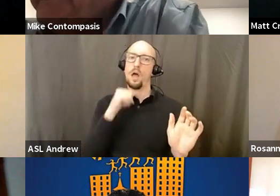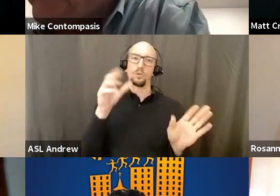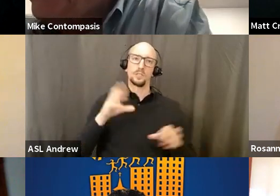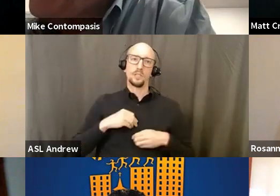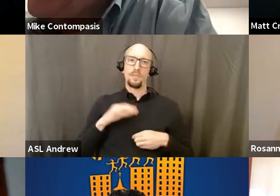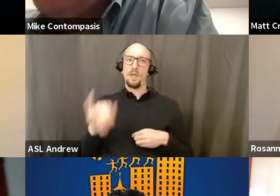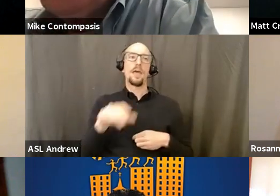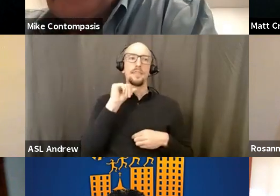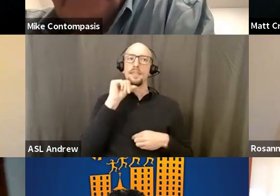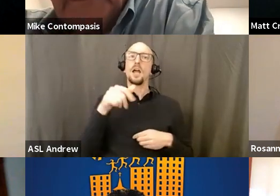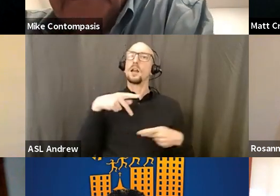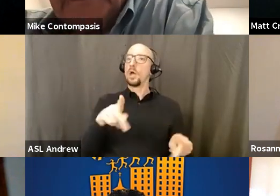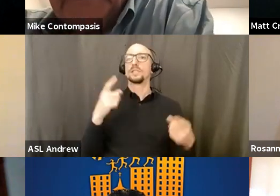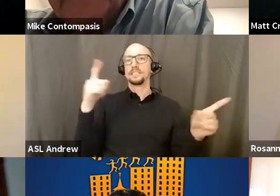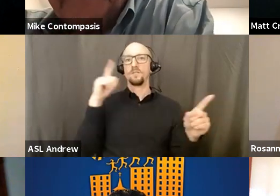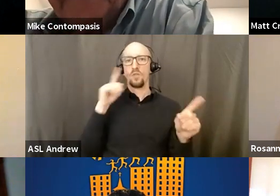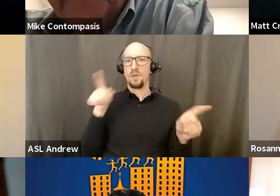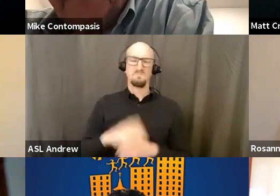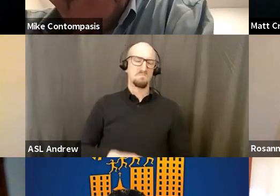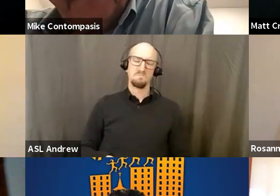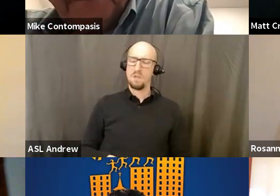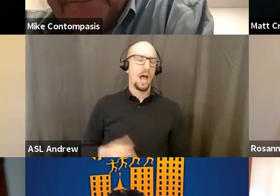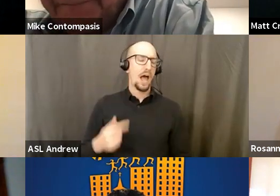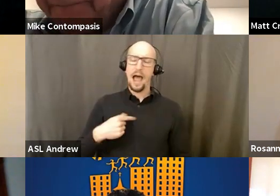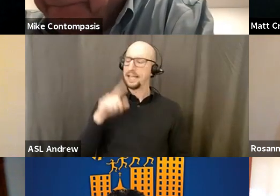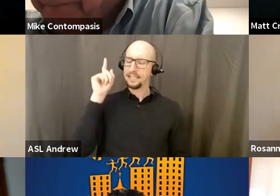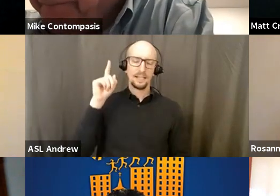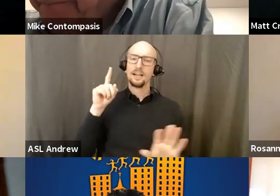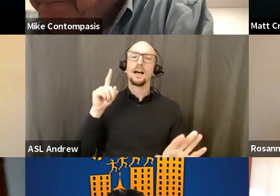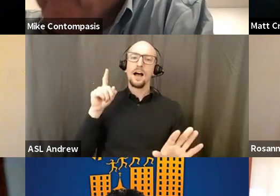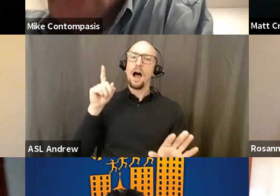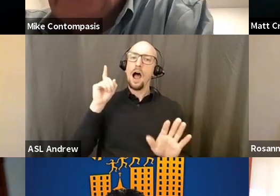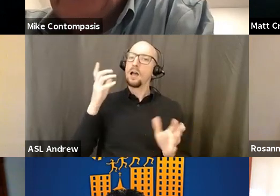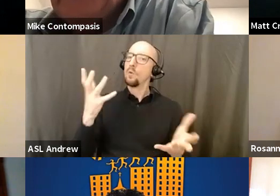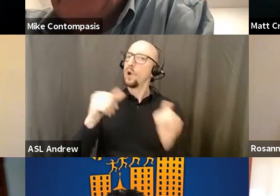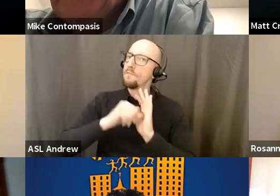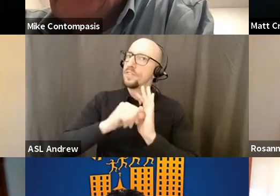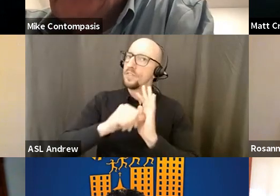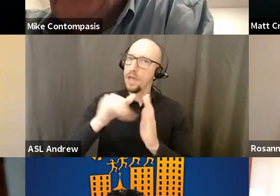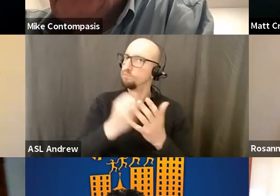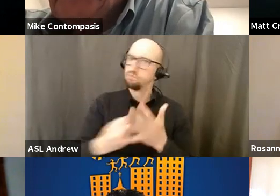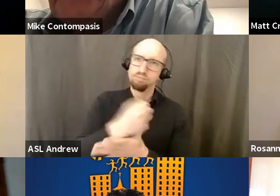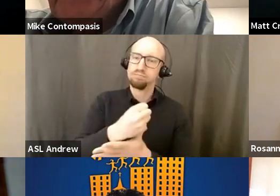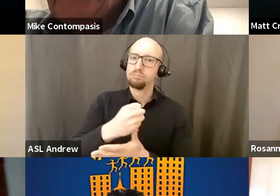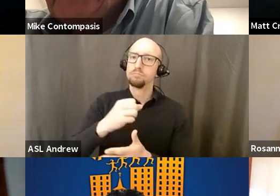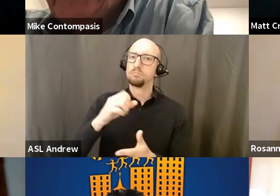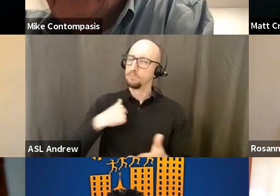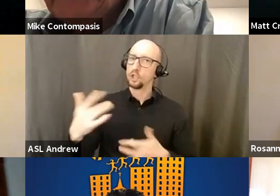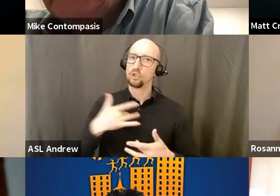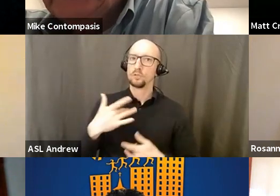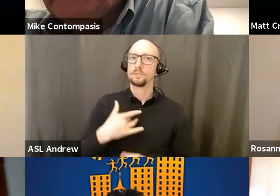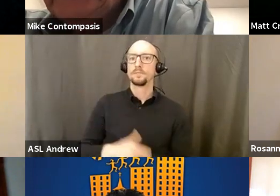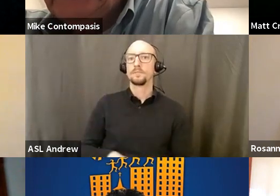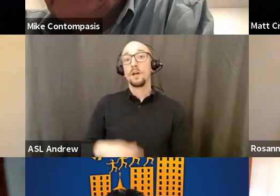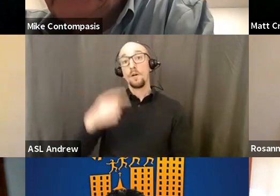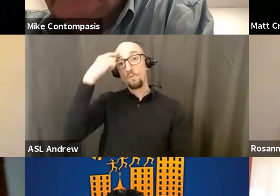up for success. I cannot overstate that concern. And so for me, it's